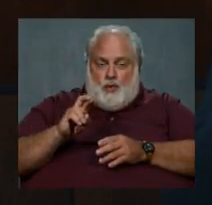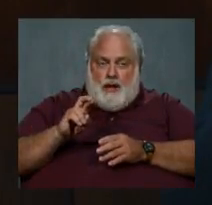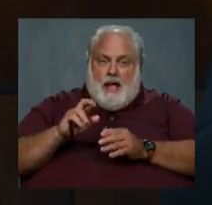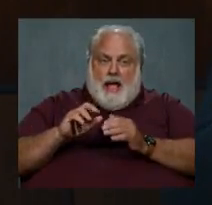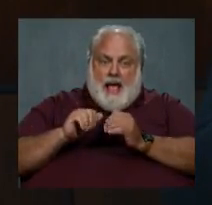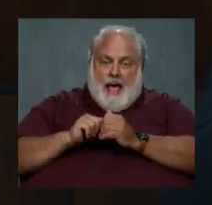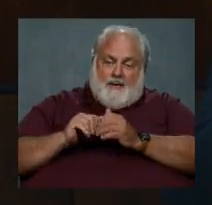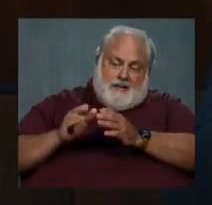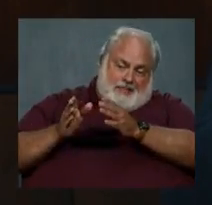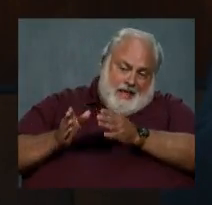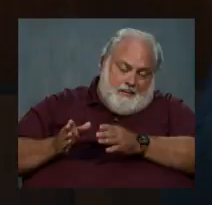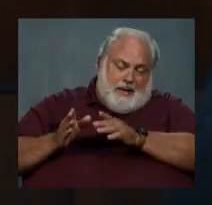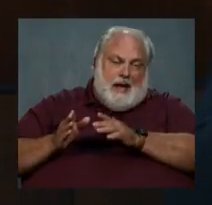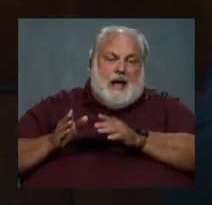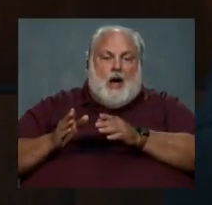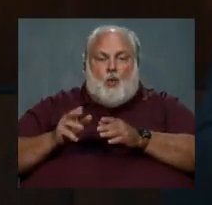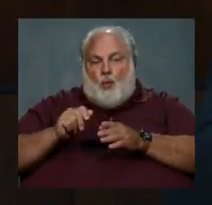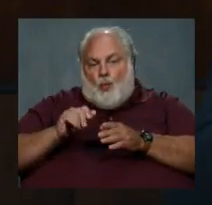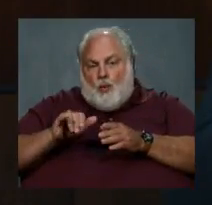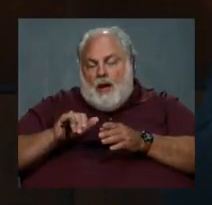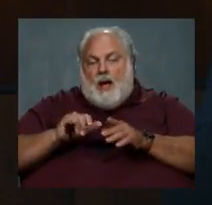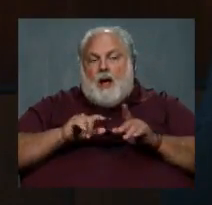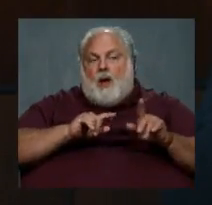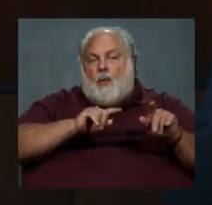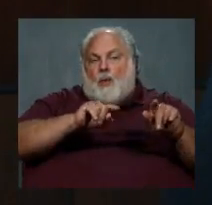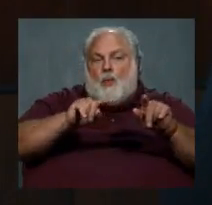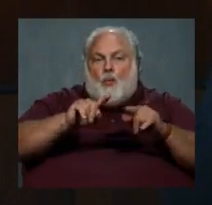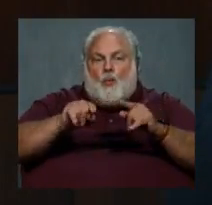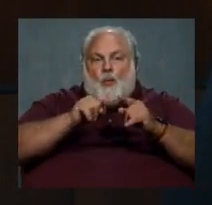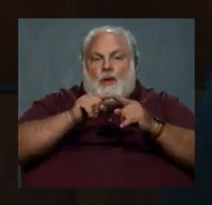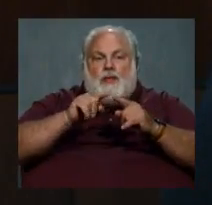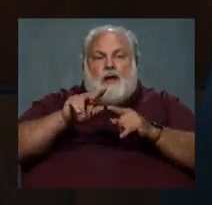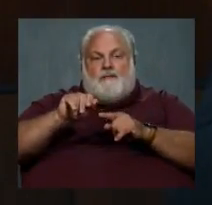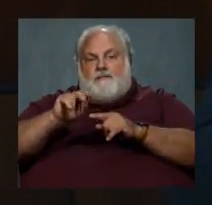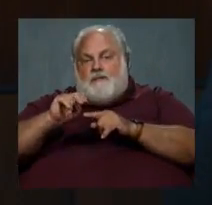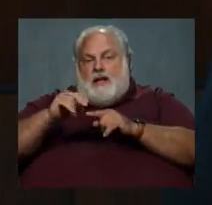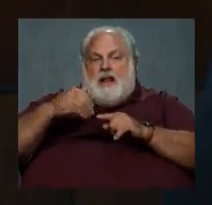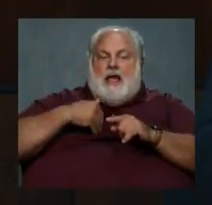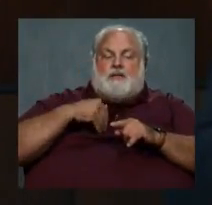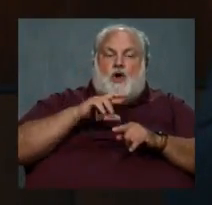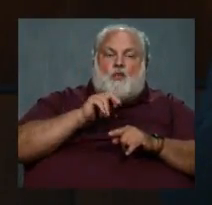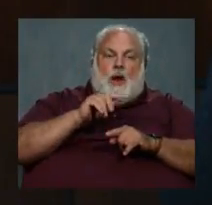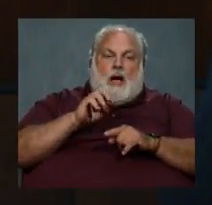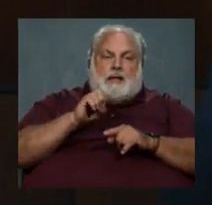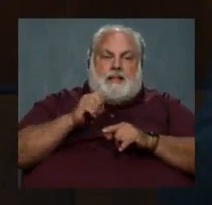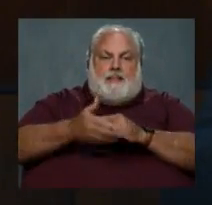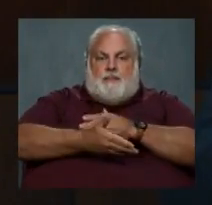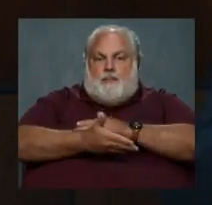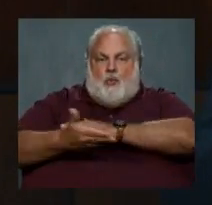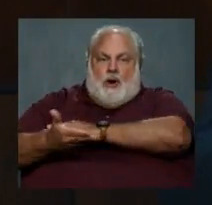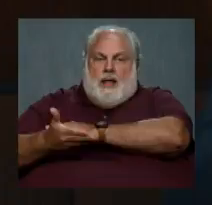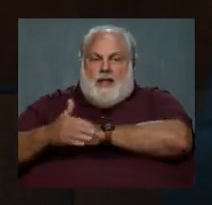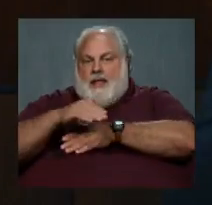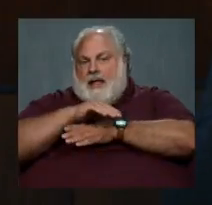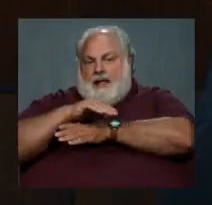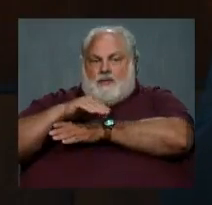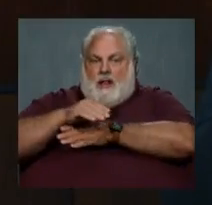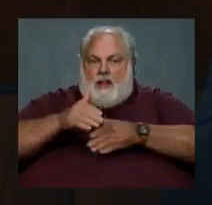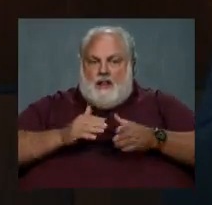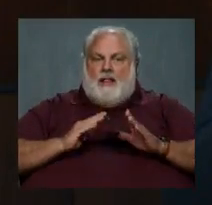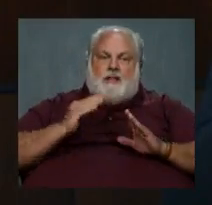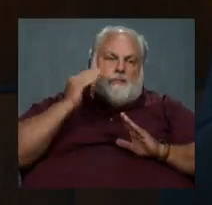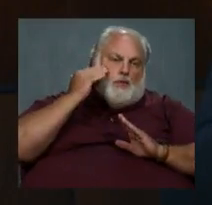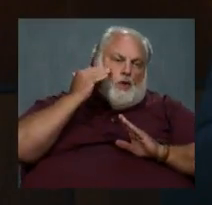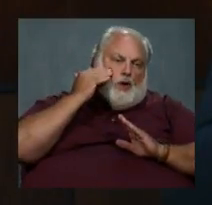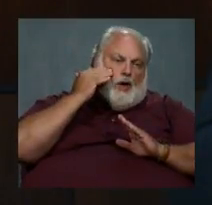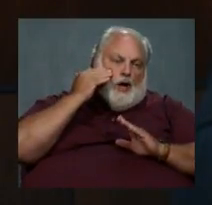way to make sure that at other times when the van when the van has a route in the morning and the van has a route in the afternoon, but during